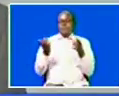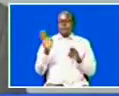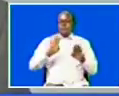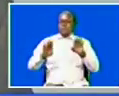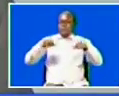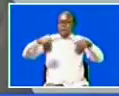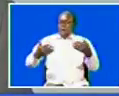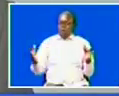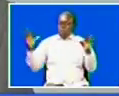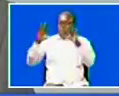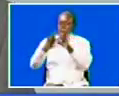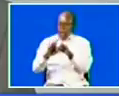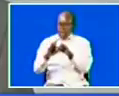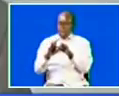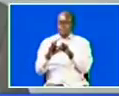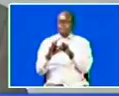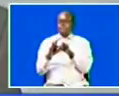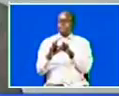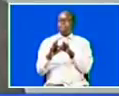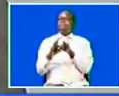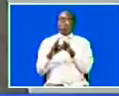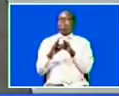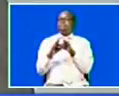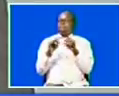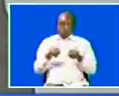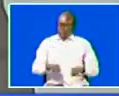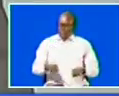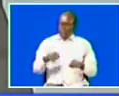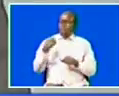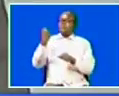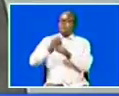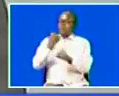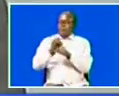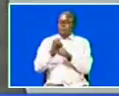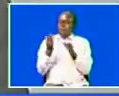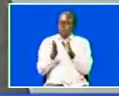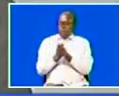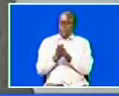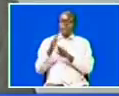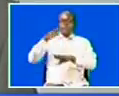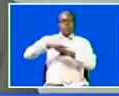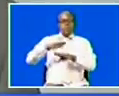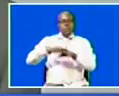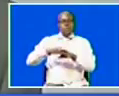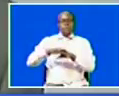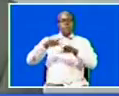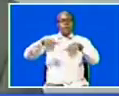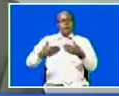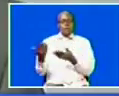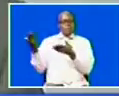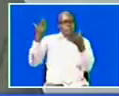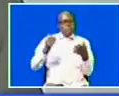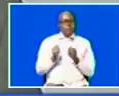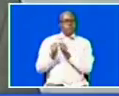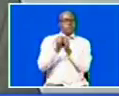do we link the employers to responsible business conduct? How do we make sure that, or how do we bring it